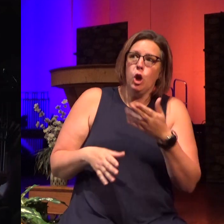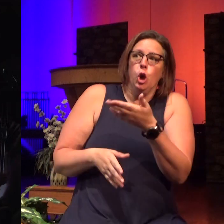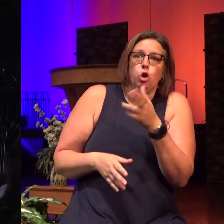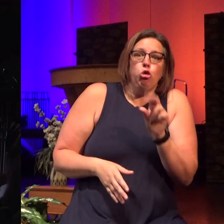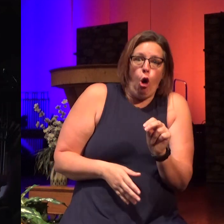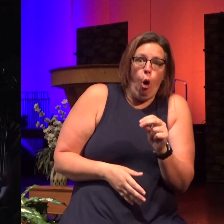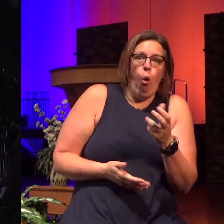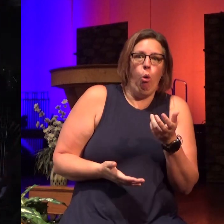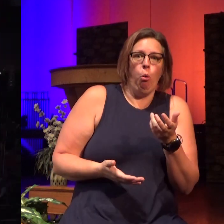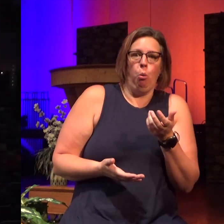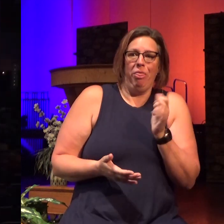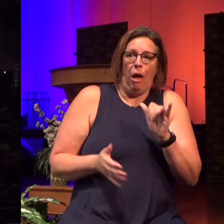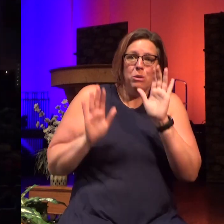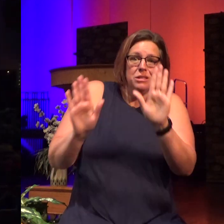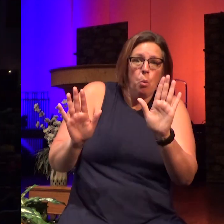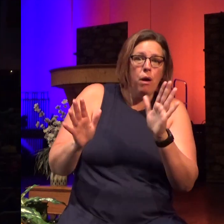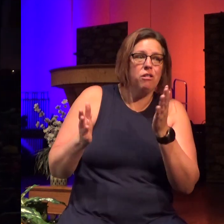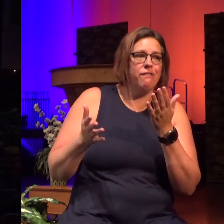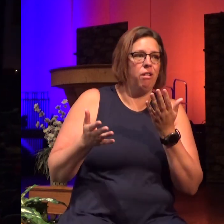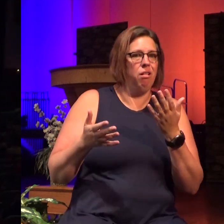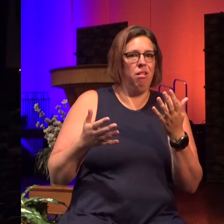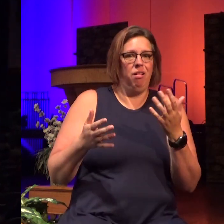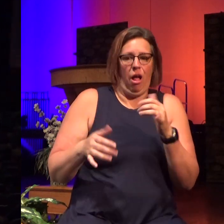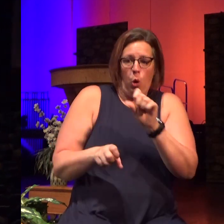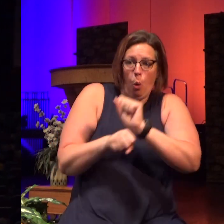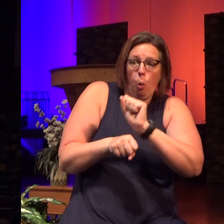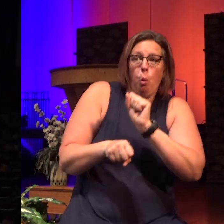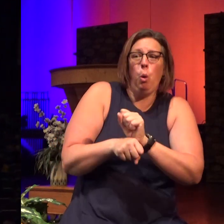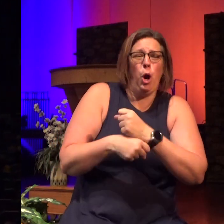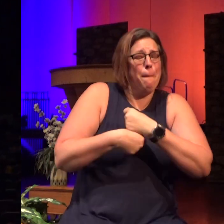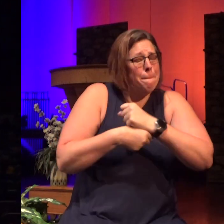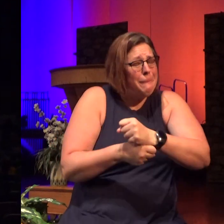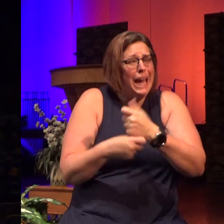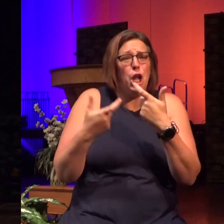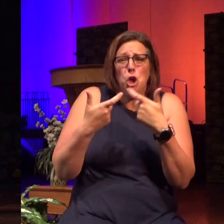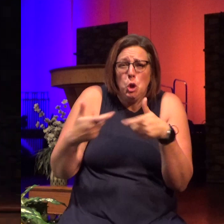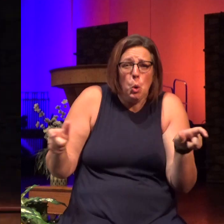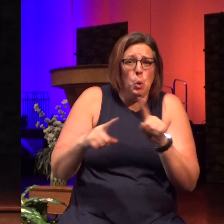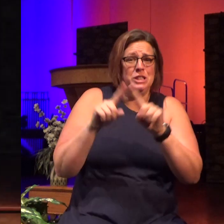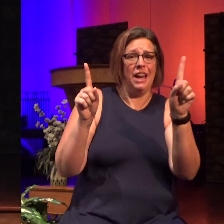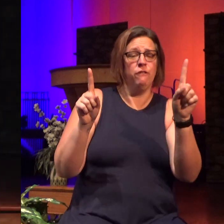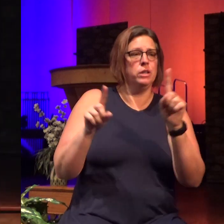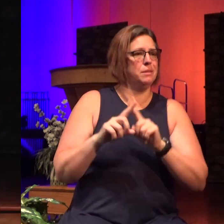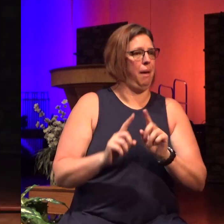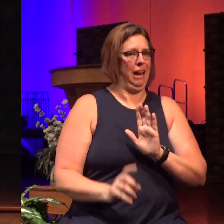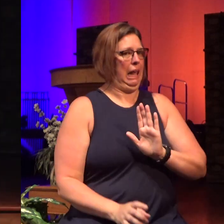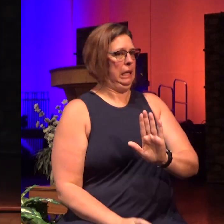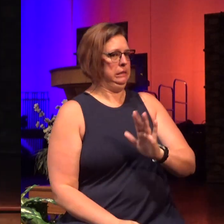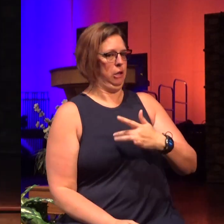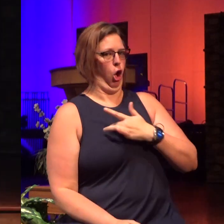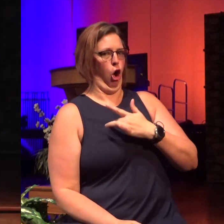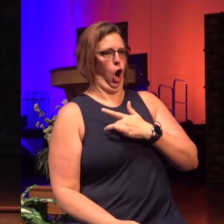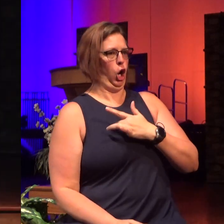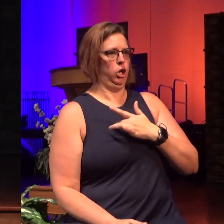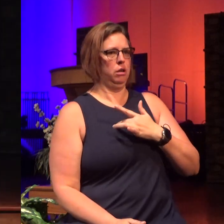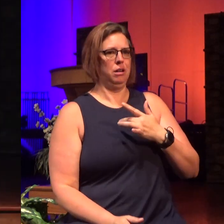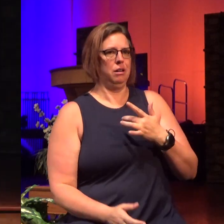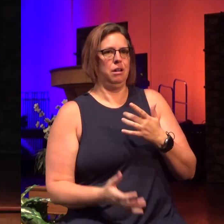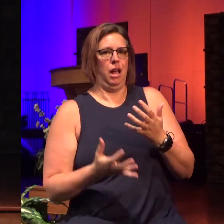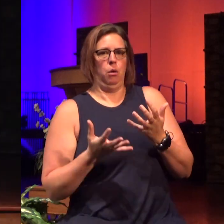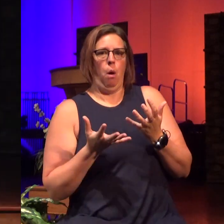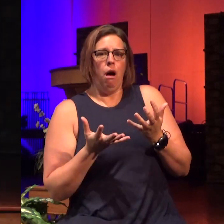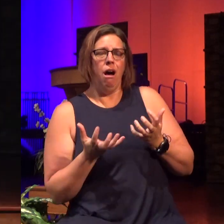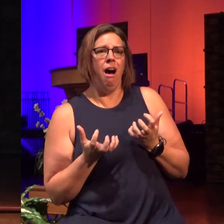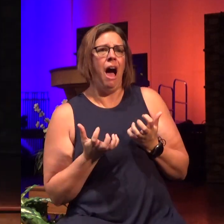it was wonderful what you did, and the work you did made a huge difference. But he feels in his heart that desire